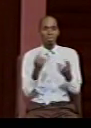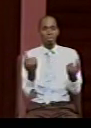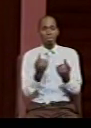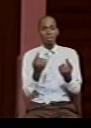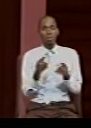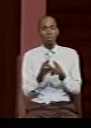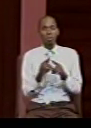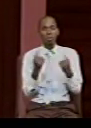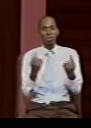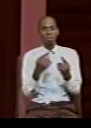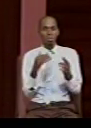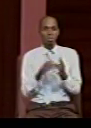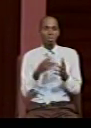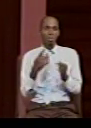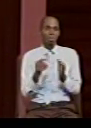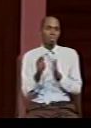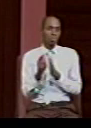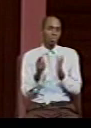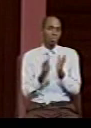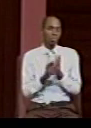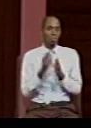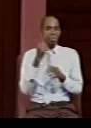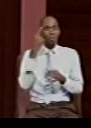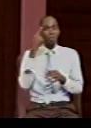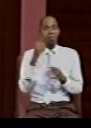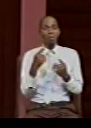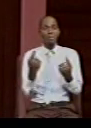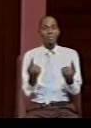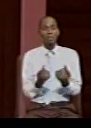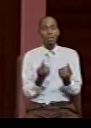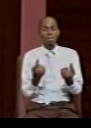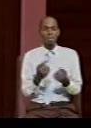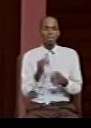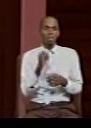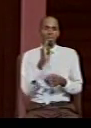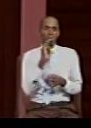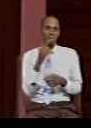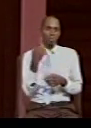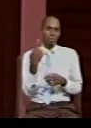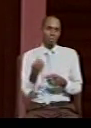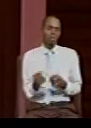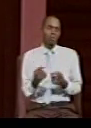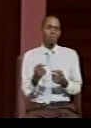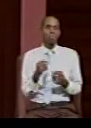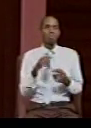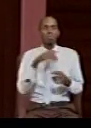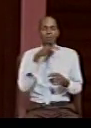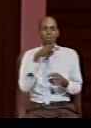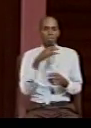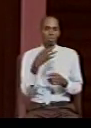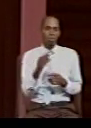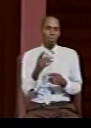law. For sin is the transgression of the law. That sin has